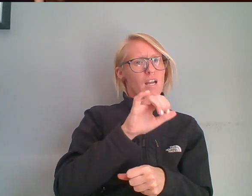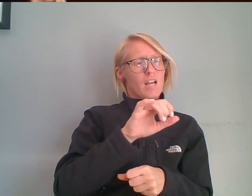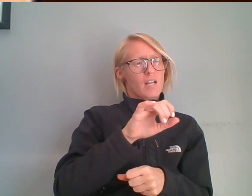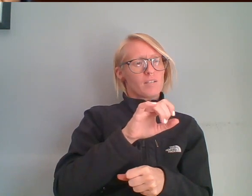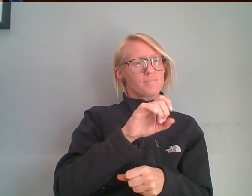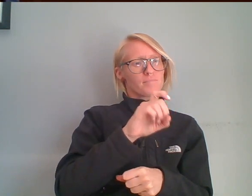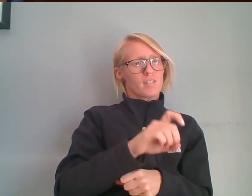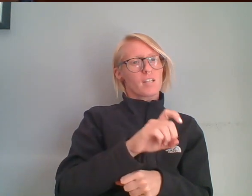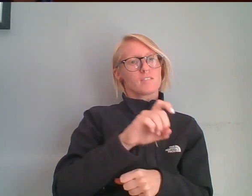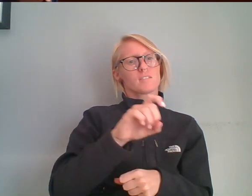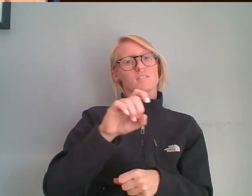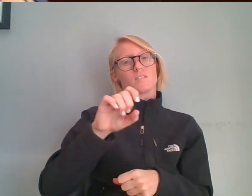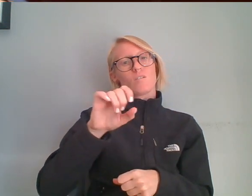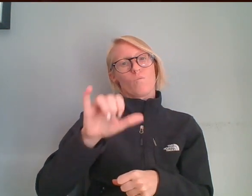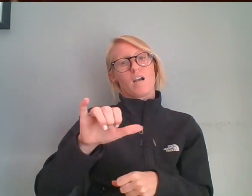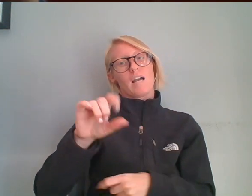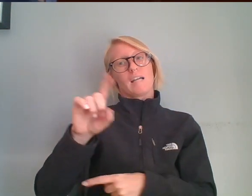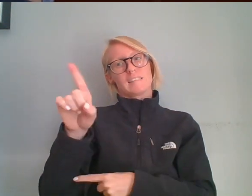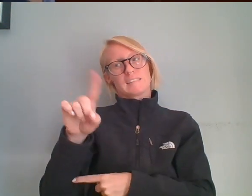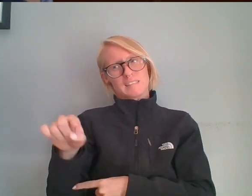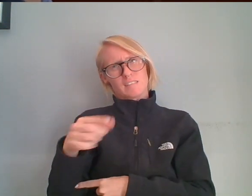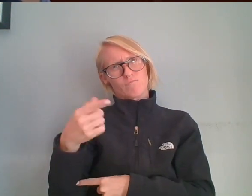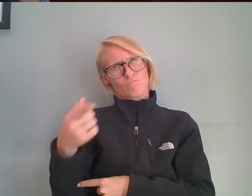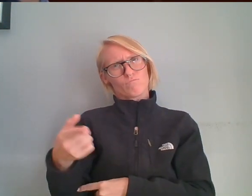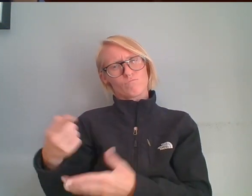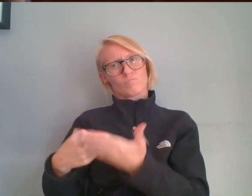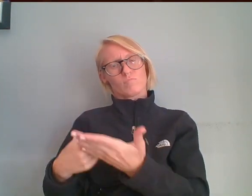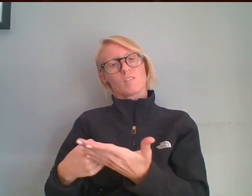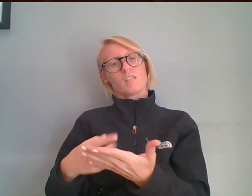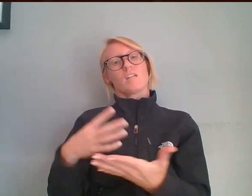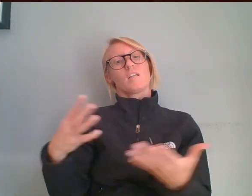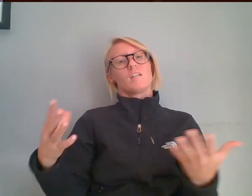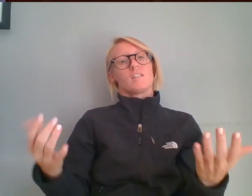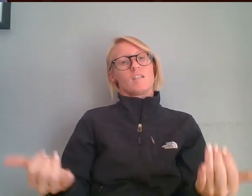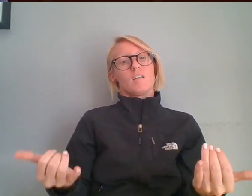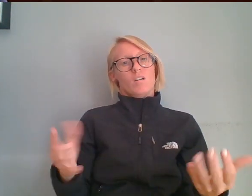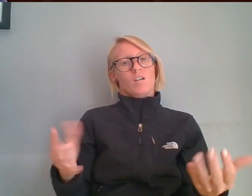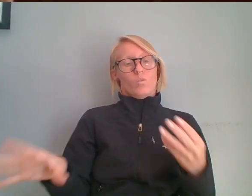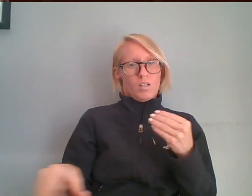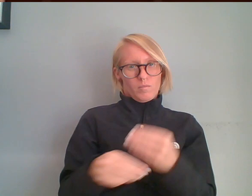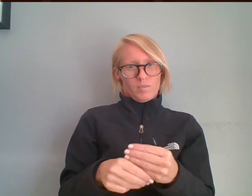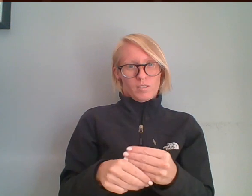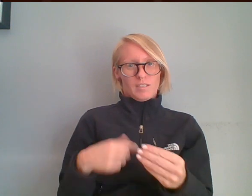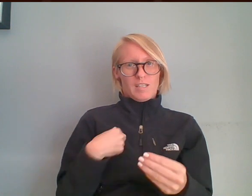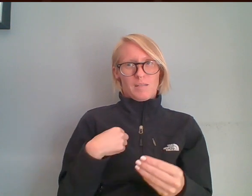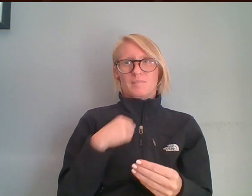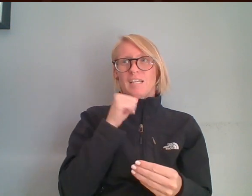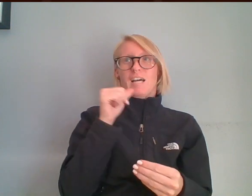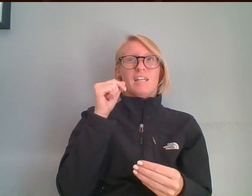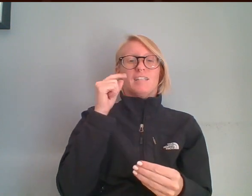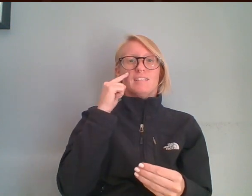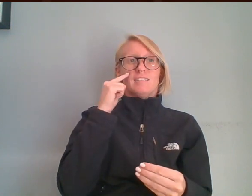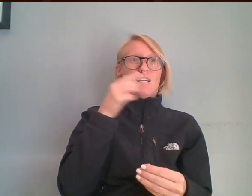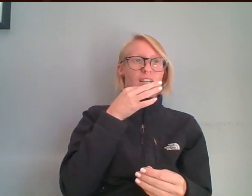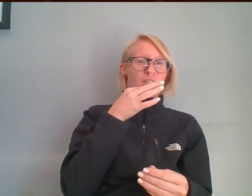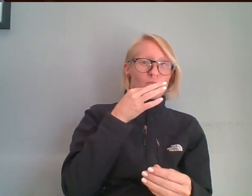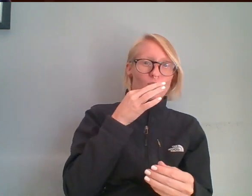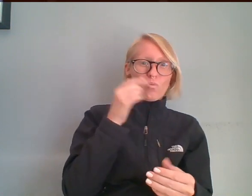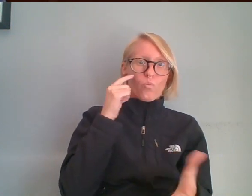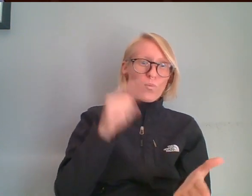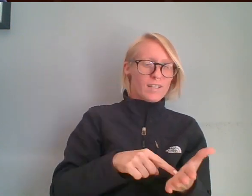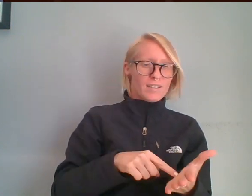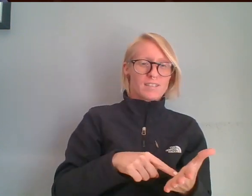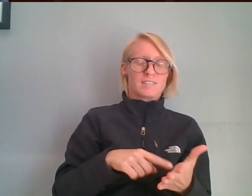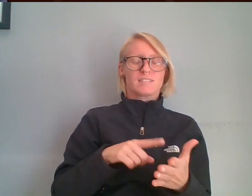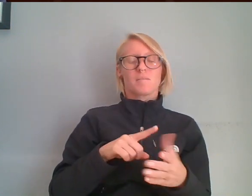you the opportunity to employ one of these techniques. Now, I've never been an expert witness because I'm not an expert on anything, but